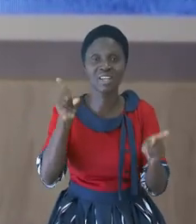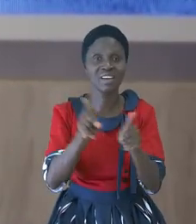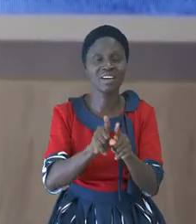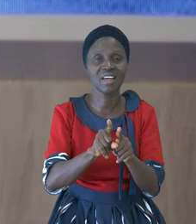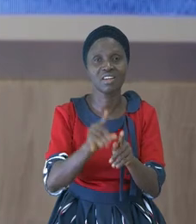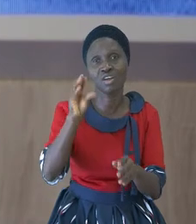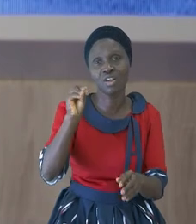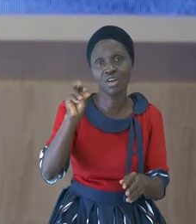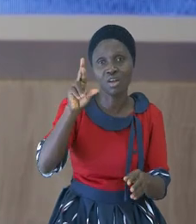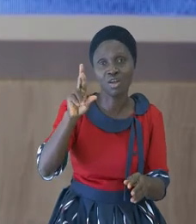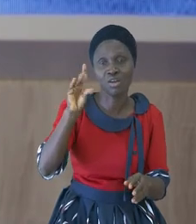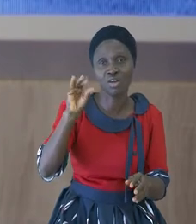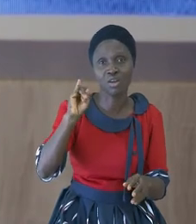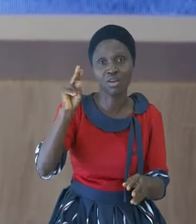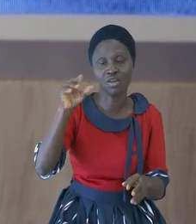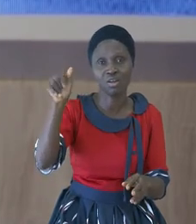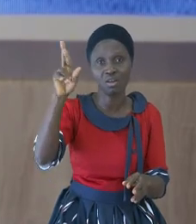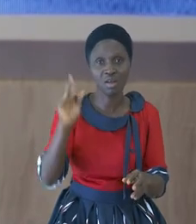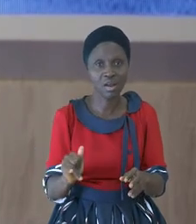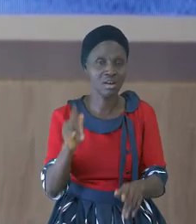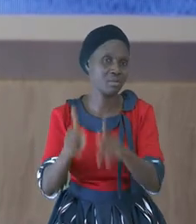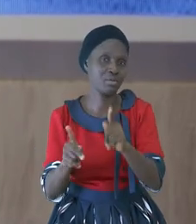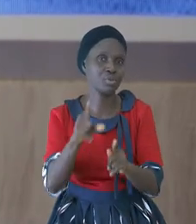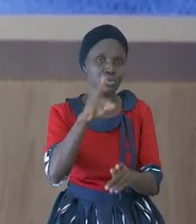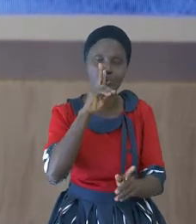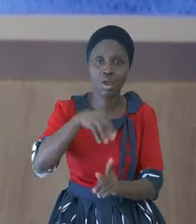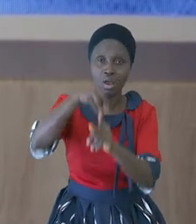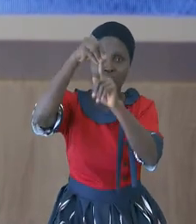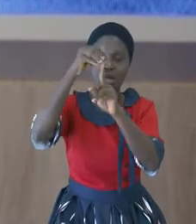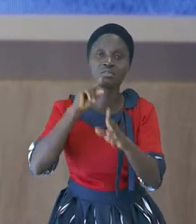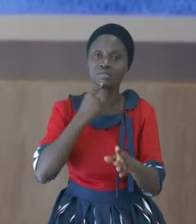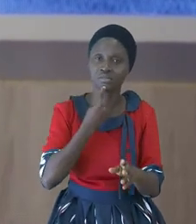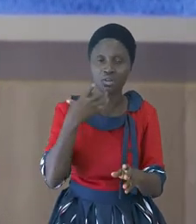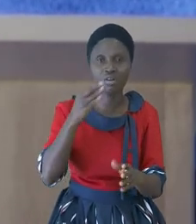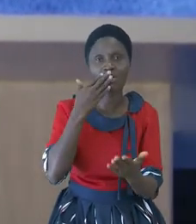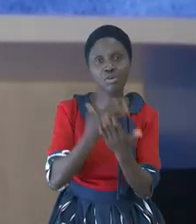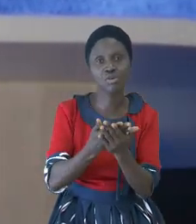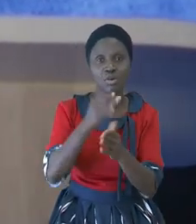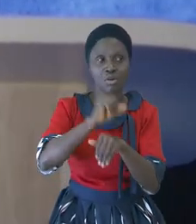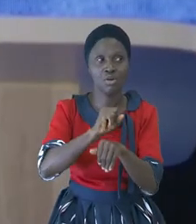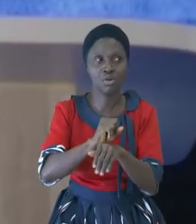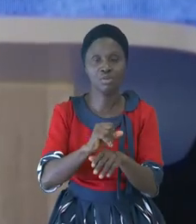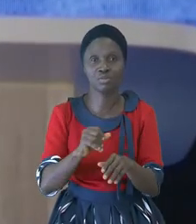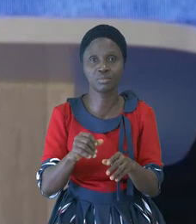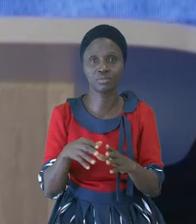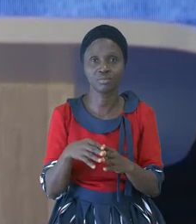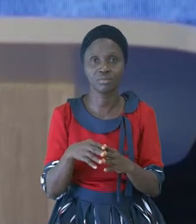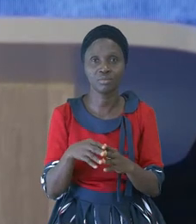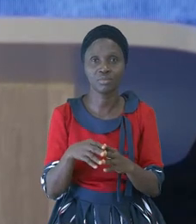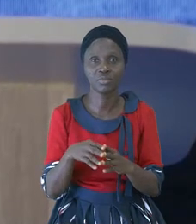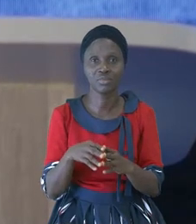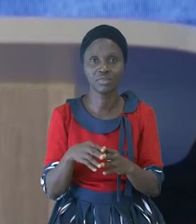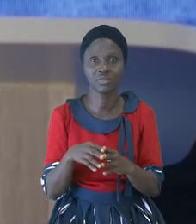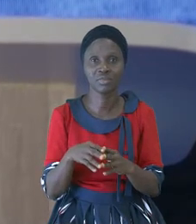be a peculiar person, zealous of good works. And the anointing that he gives will abide in